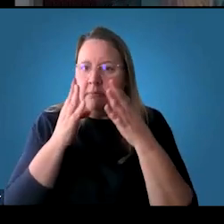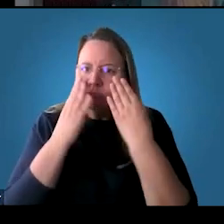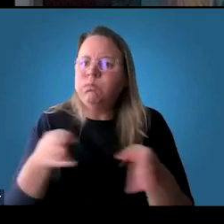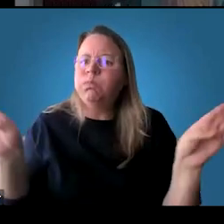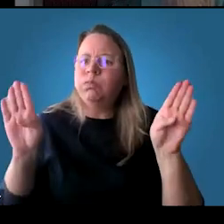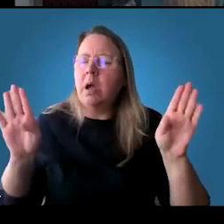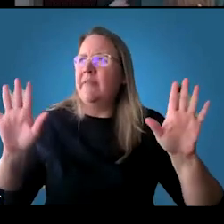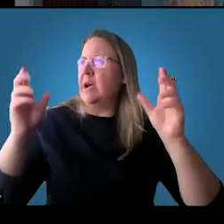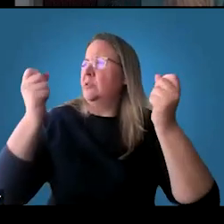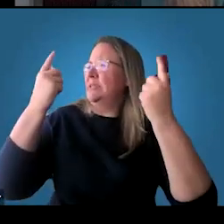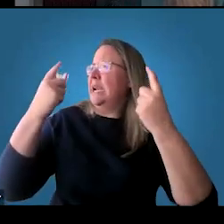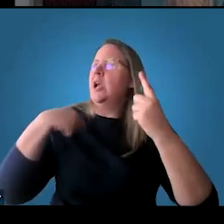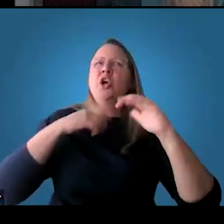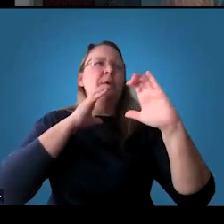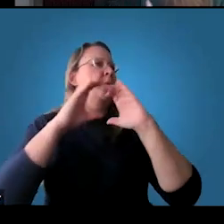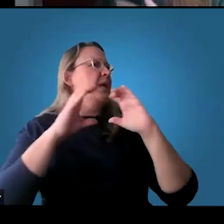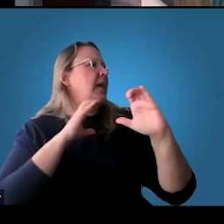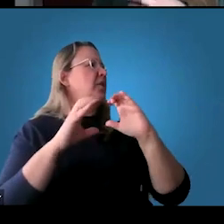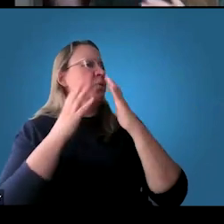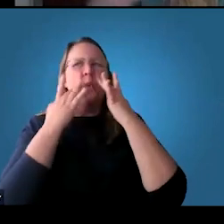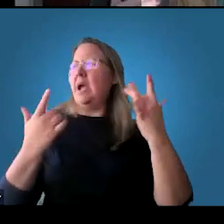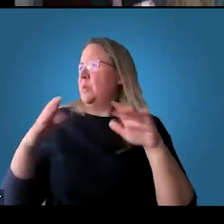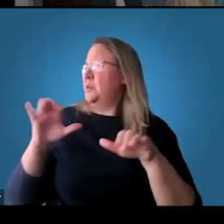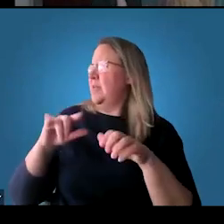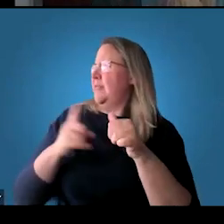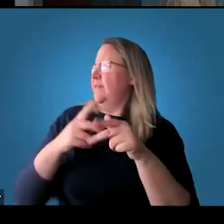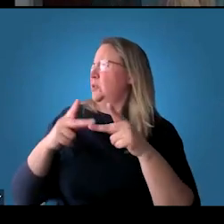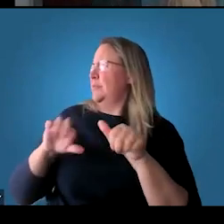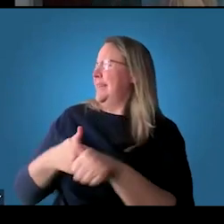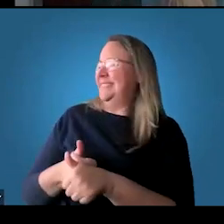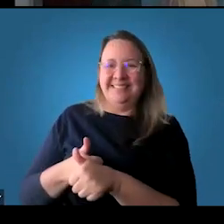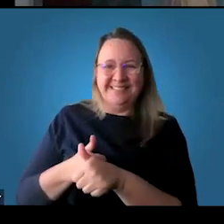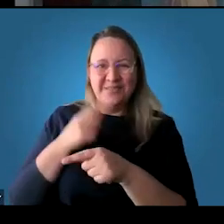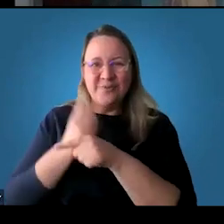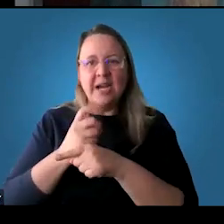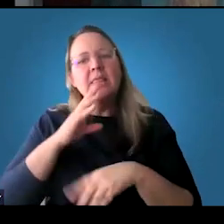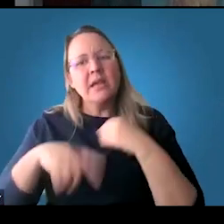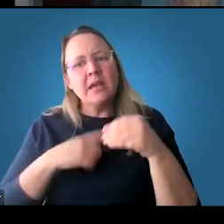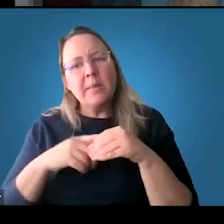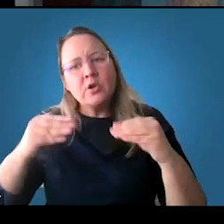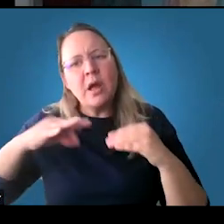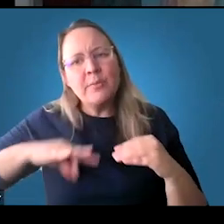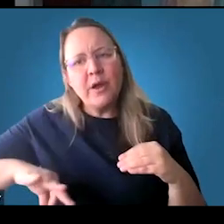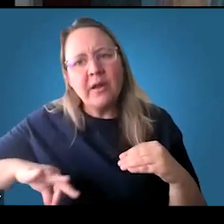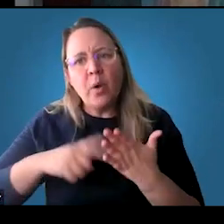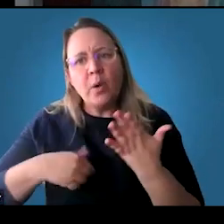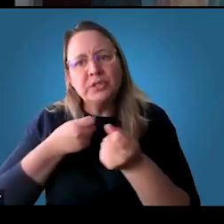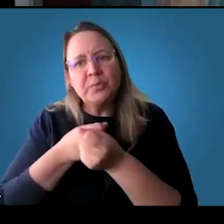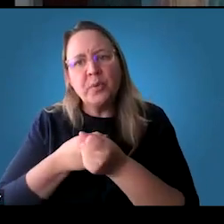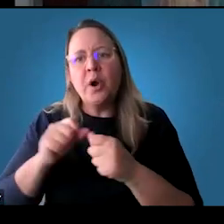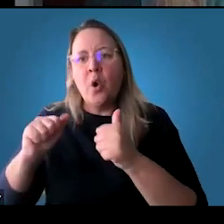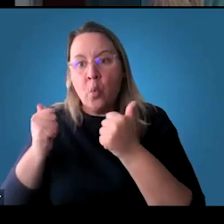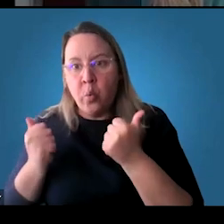do communications in the first place. So going back to that example of a nonprofit that is supporting wildfire